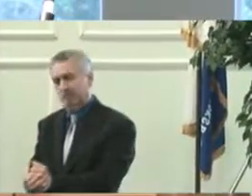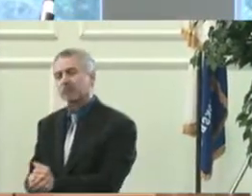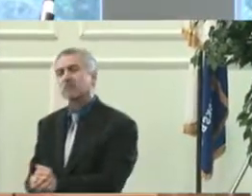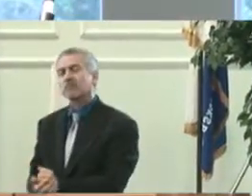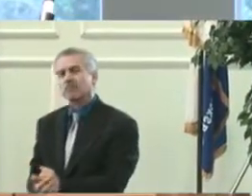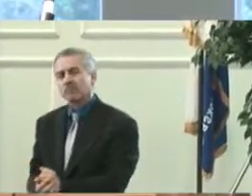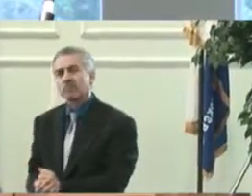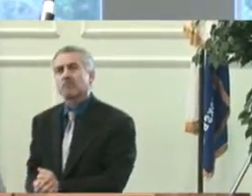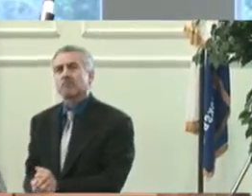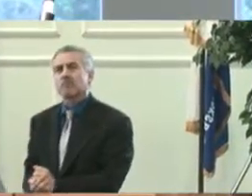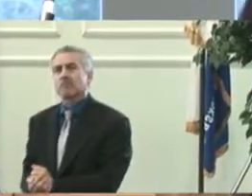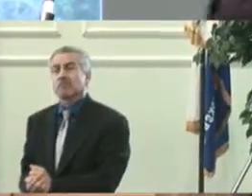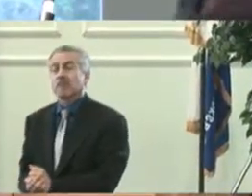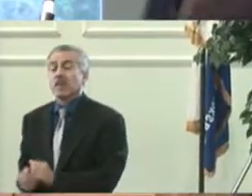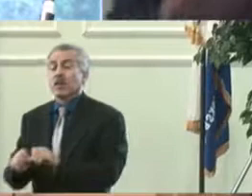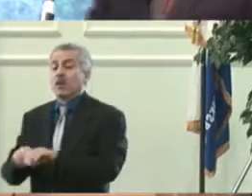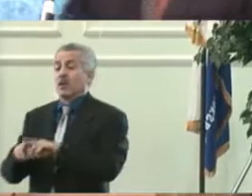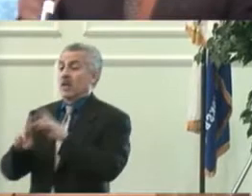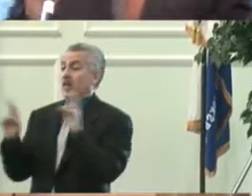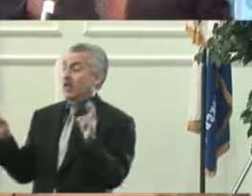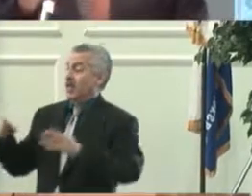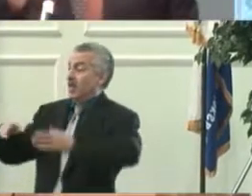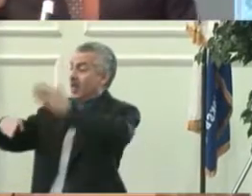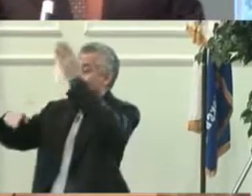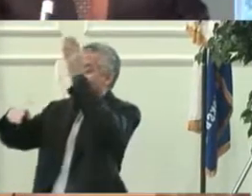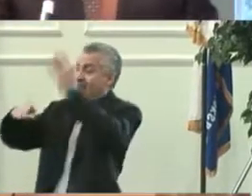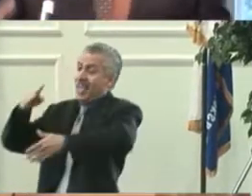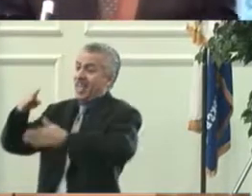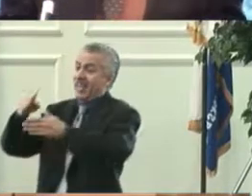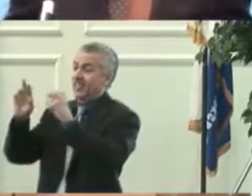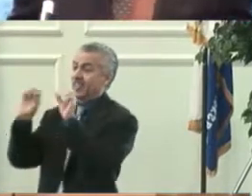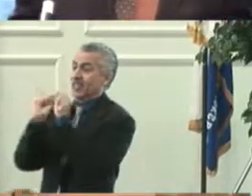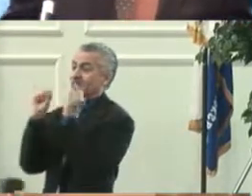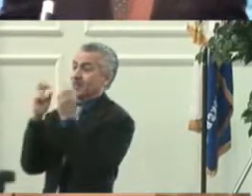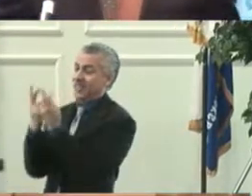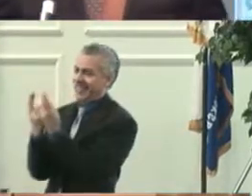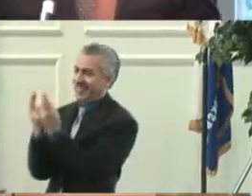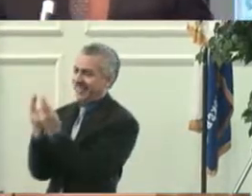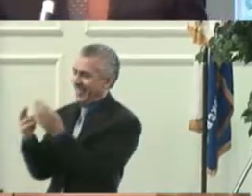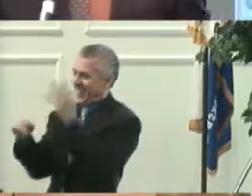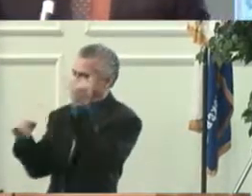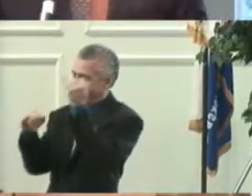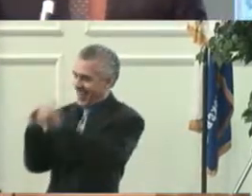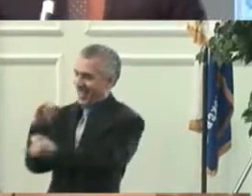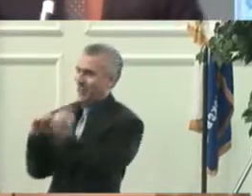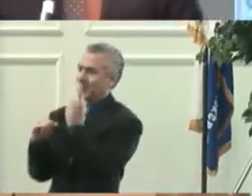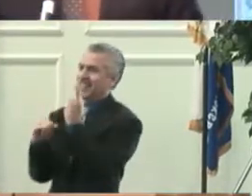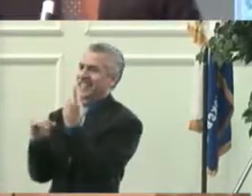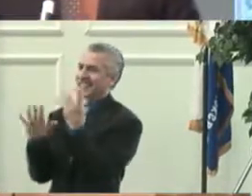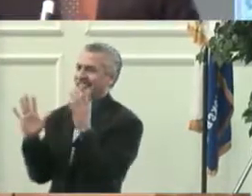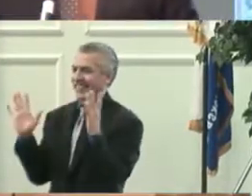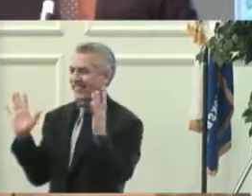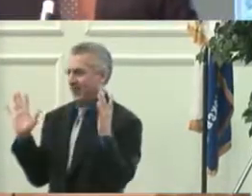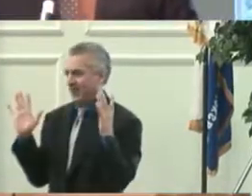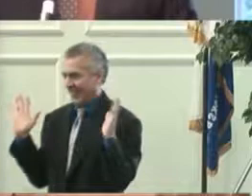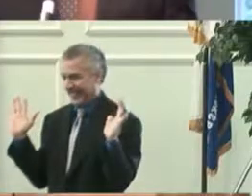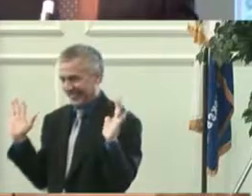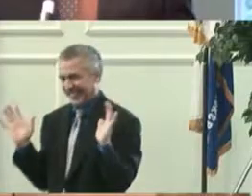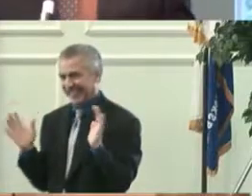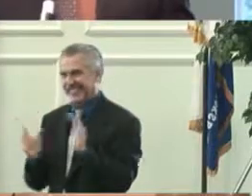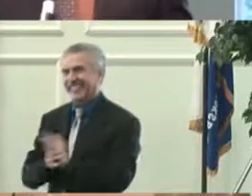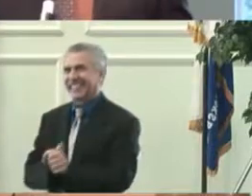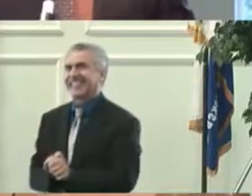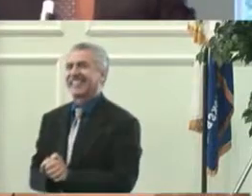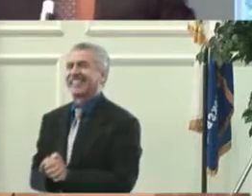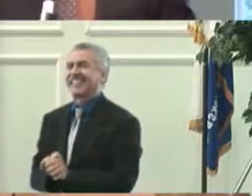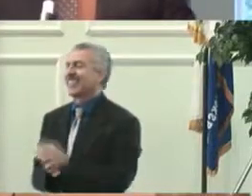right. We are going to do our final presentation of Clarity in Crisis, and that is we are going to look